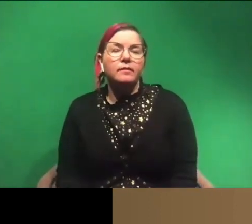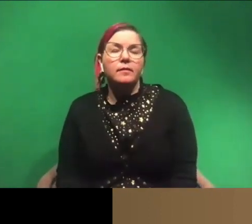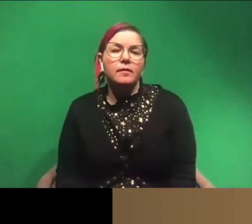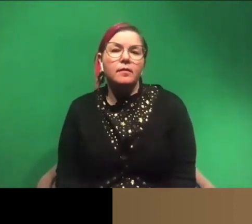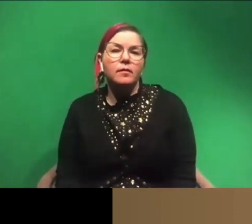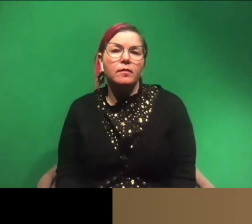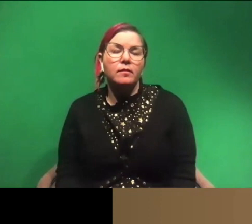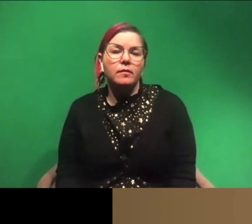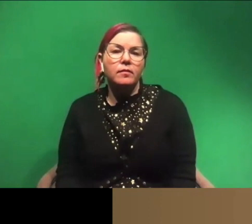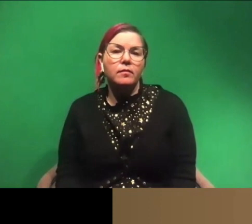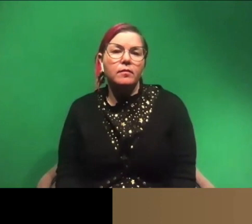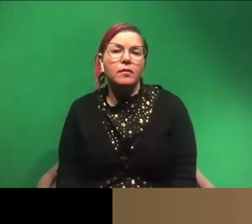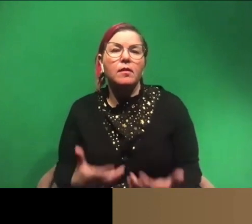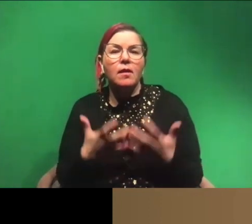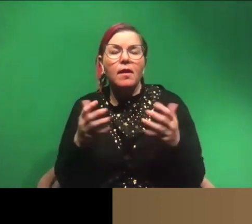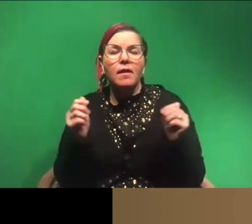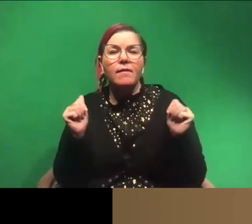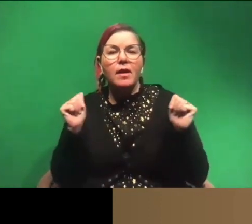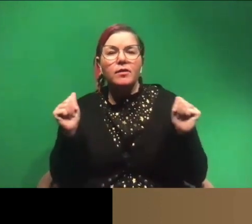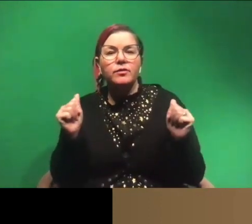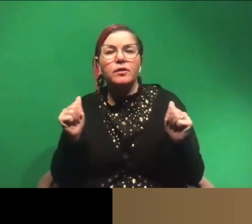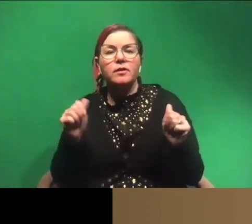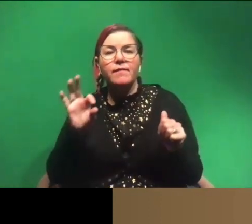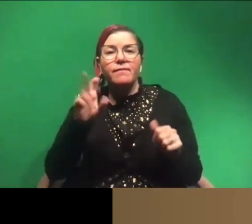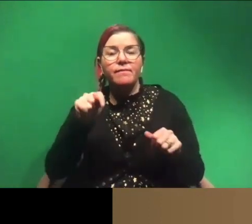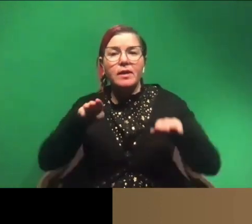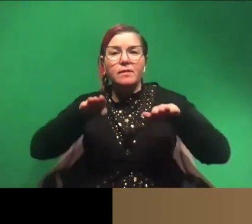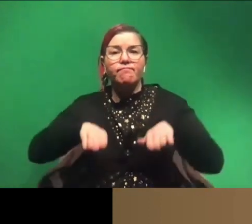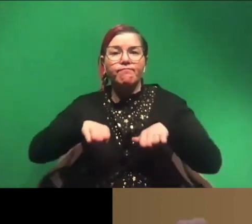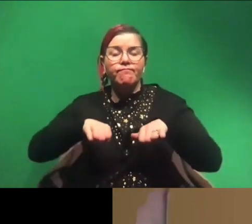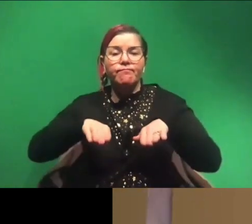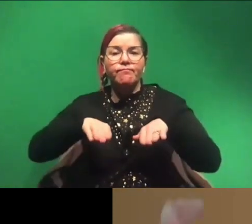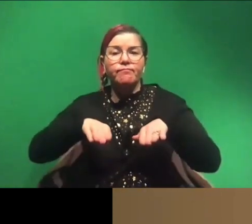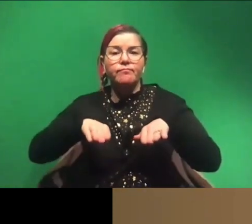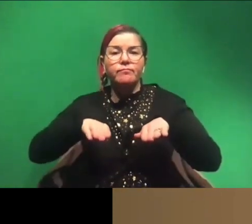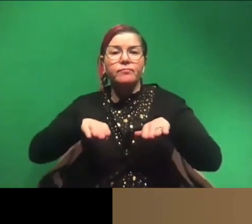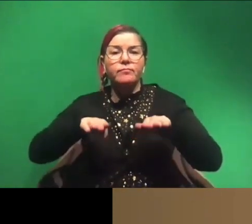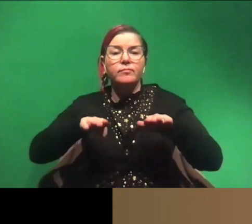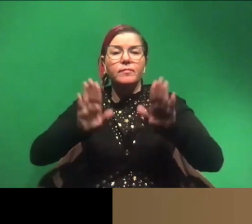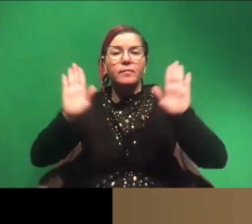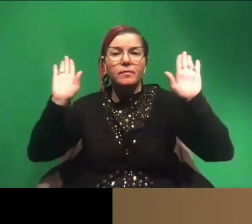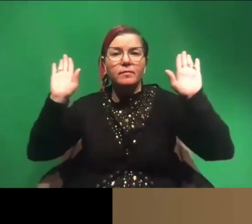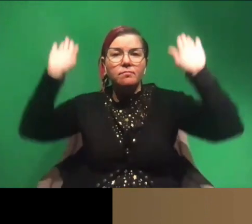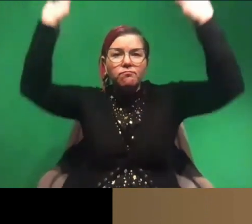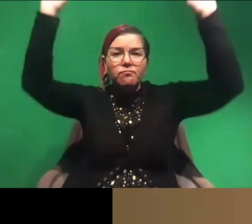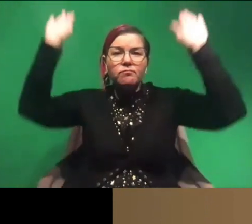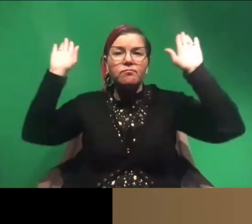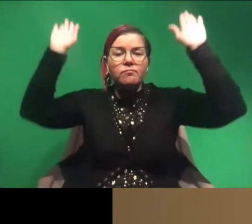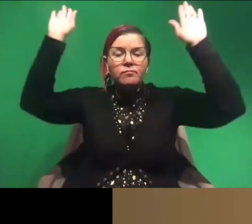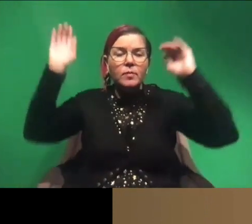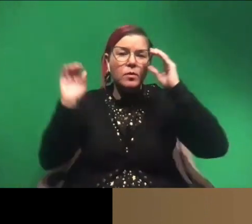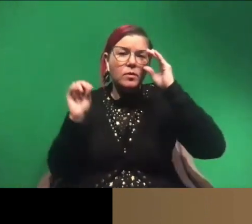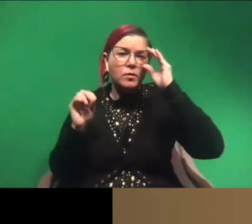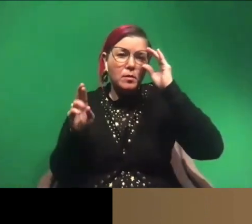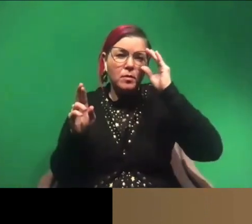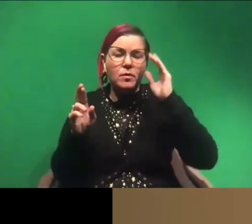also do a lot of exercises where you might have your feet on a platform and then do push-ups